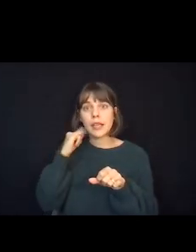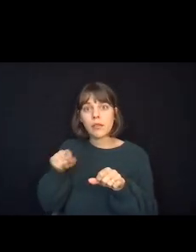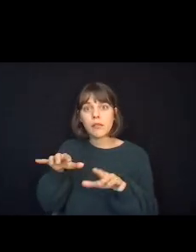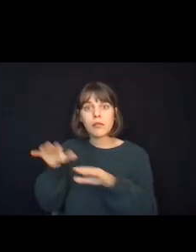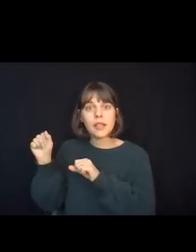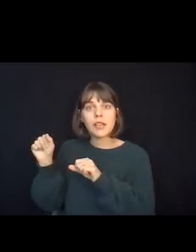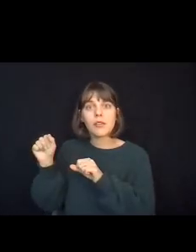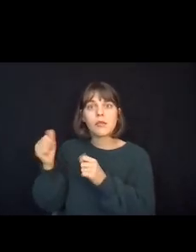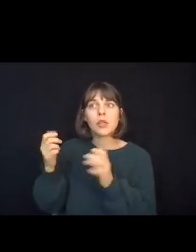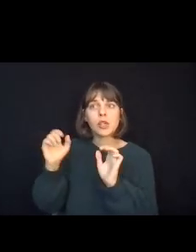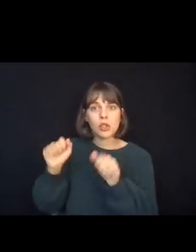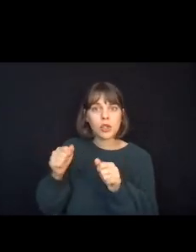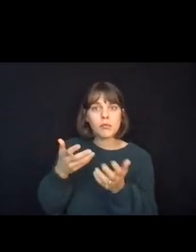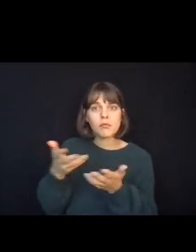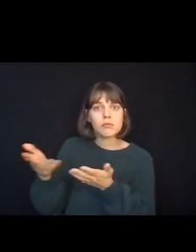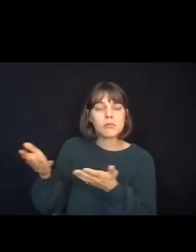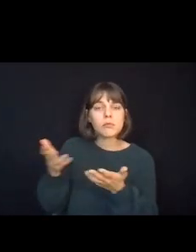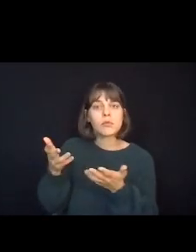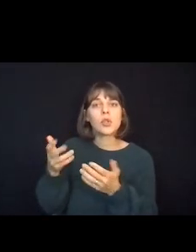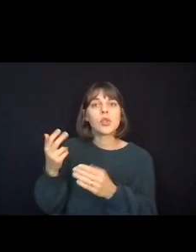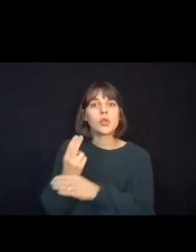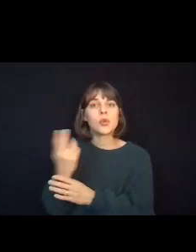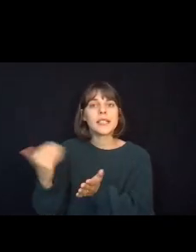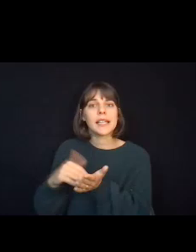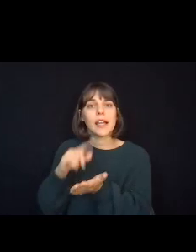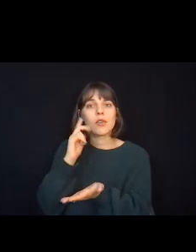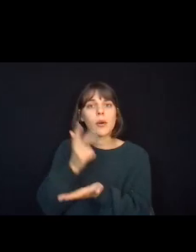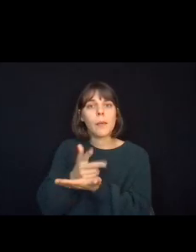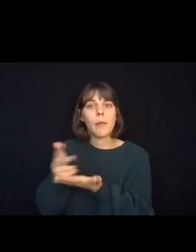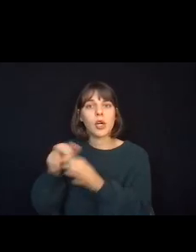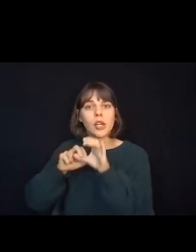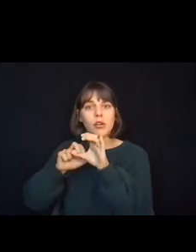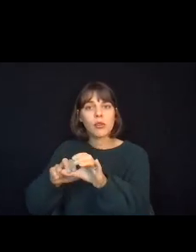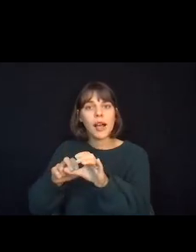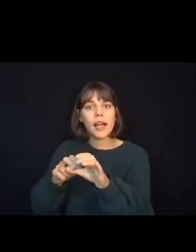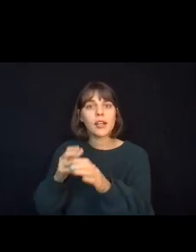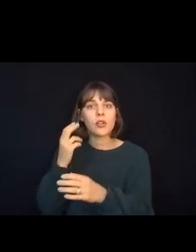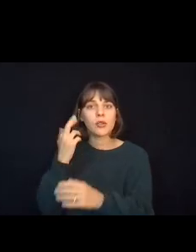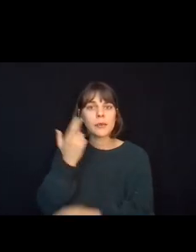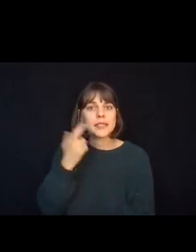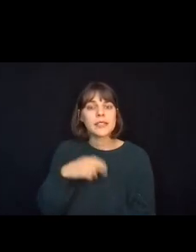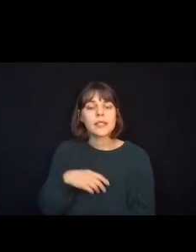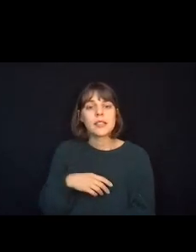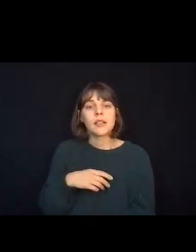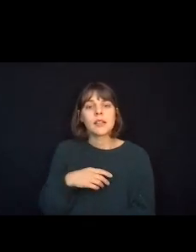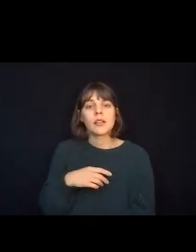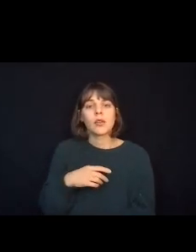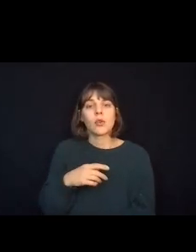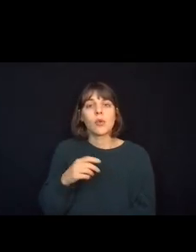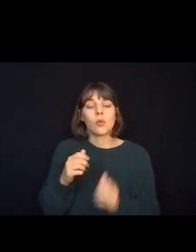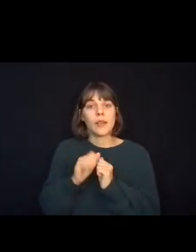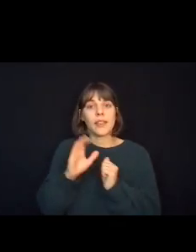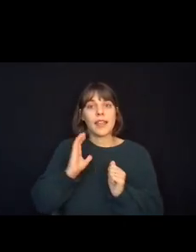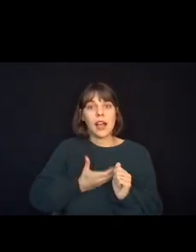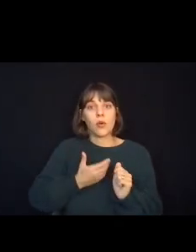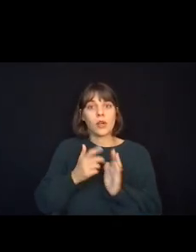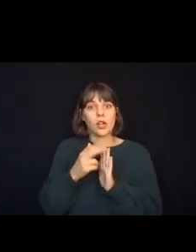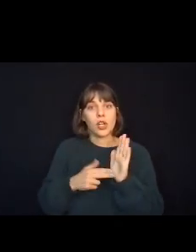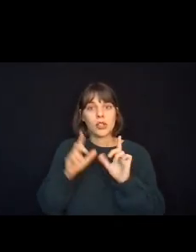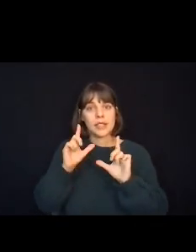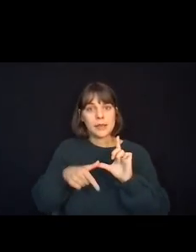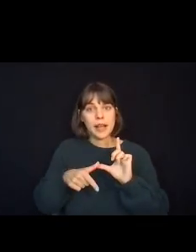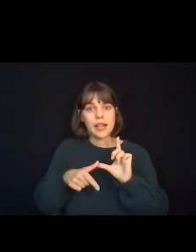serve it again, to use it for continue to use it for park and ride patron purposes. With the lease expiring, PennDOT does, they do not